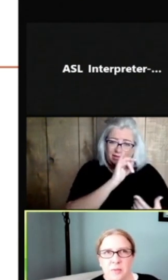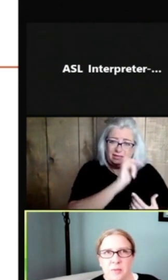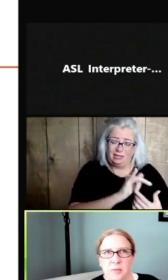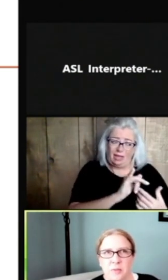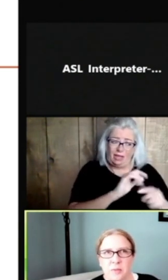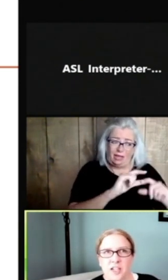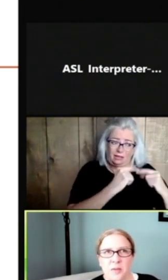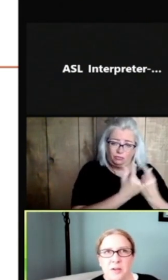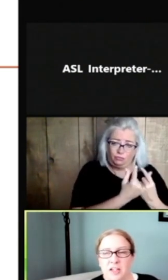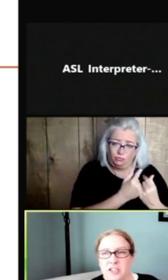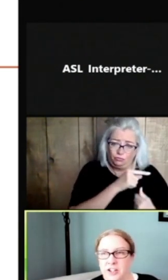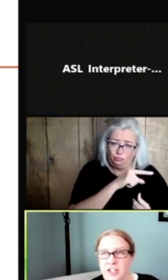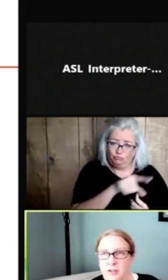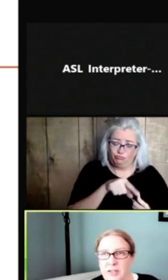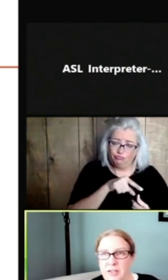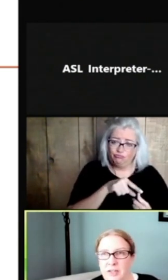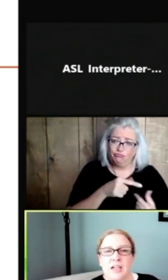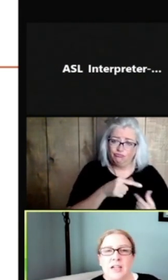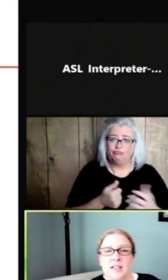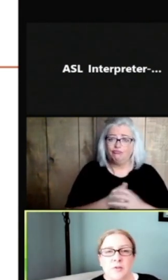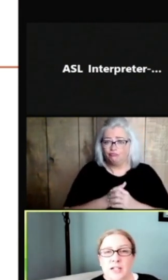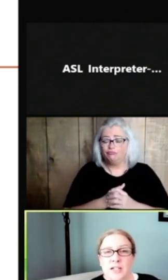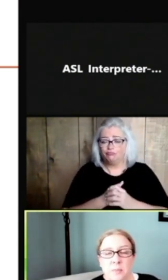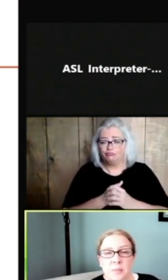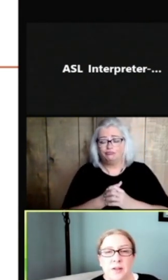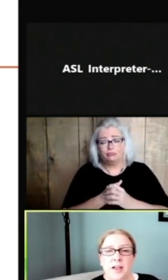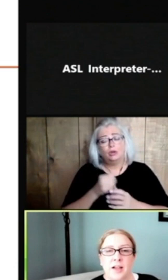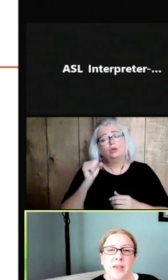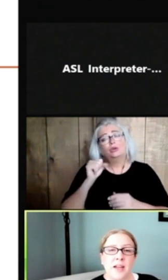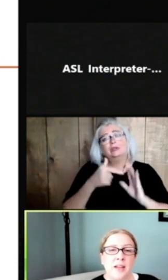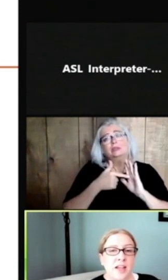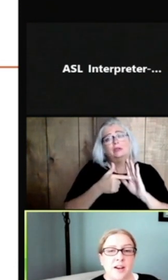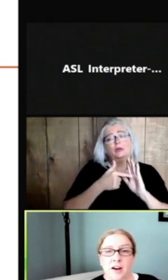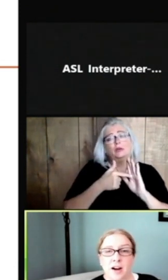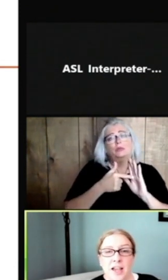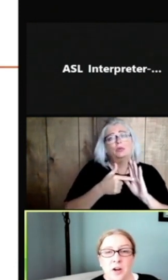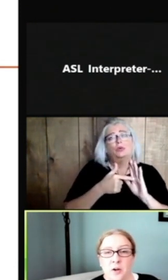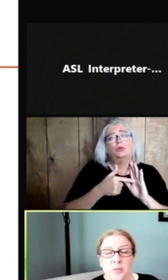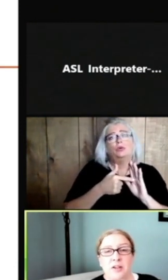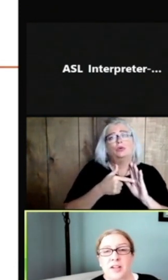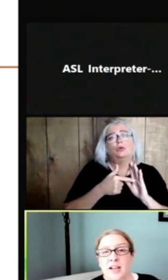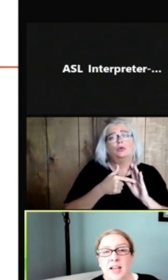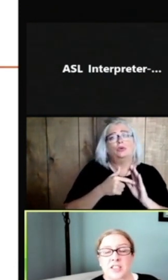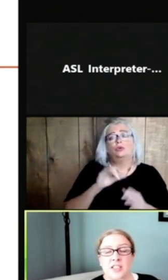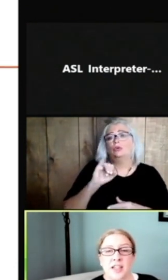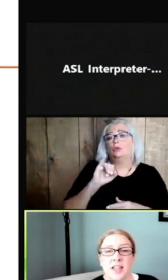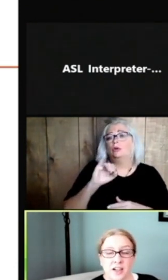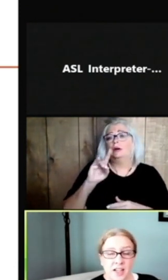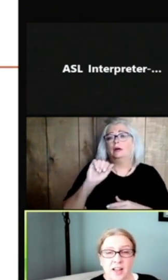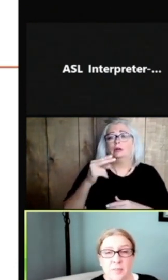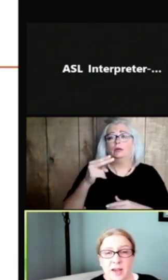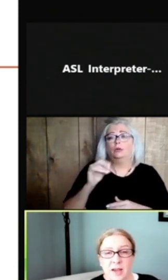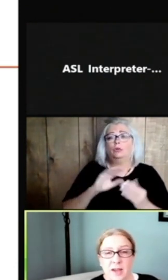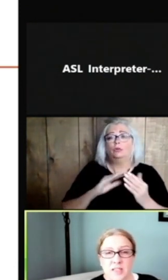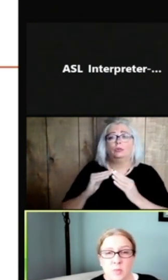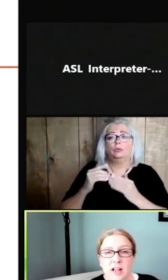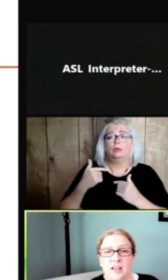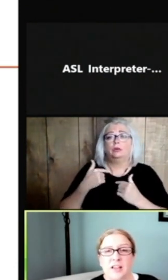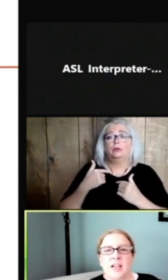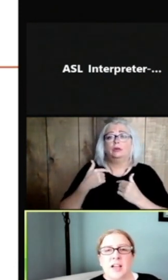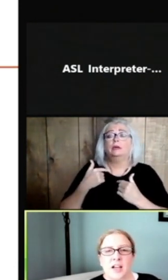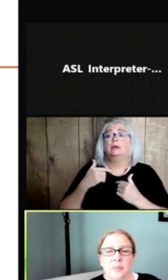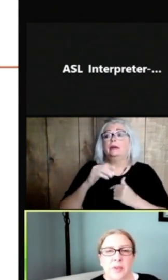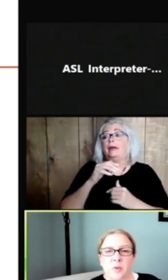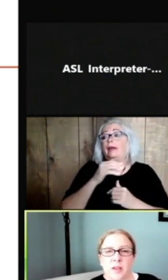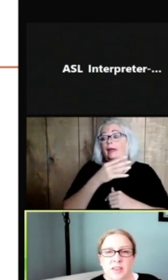other people are in the community are sharing information. So for example, in our Idaho community and actually in Alabama as